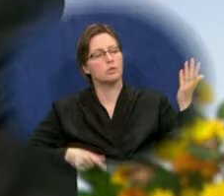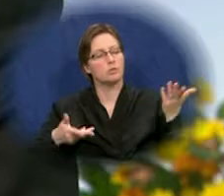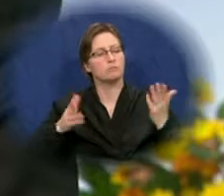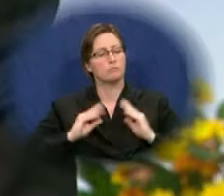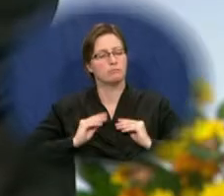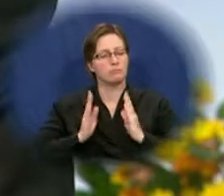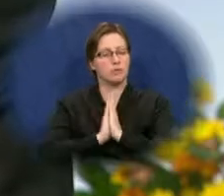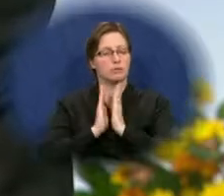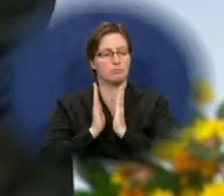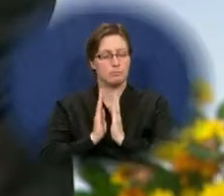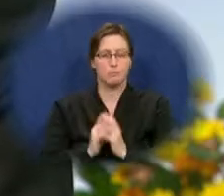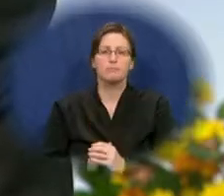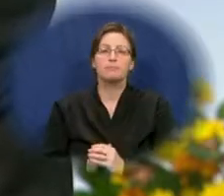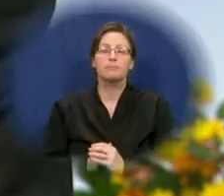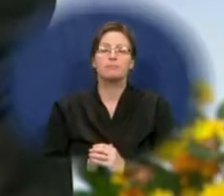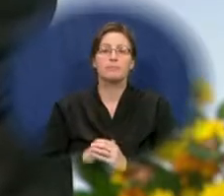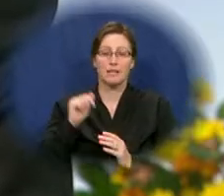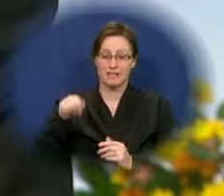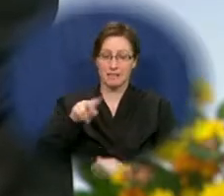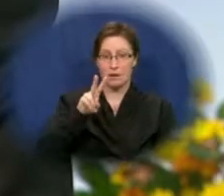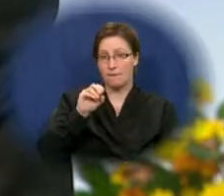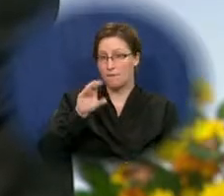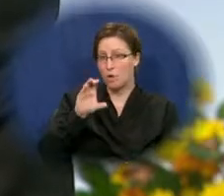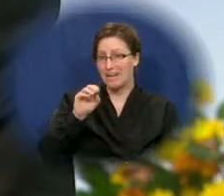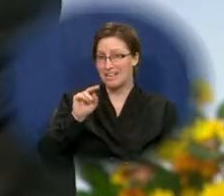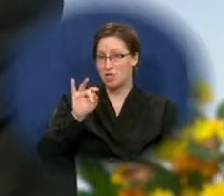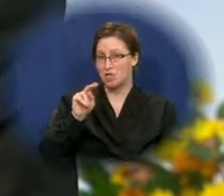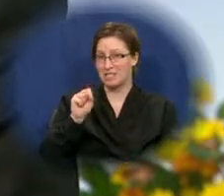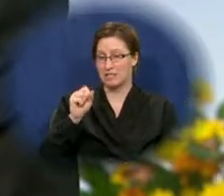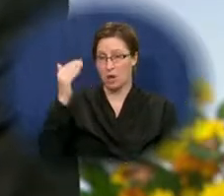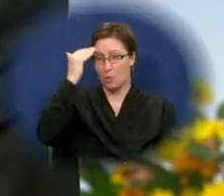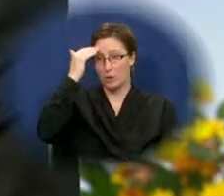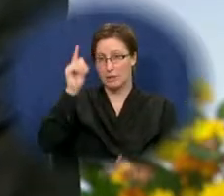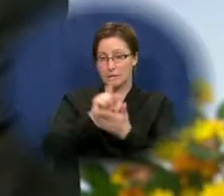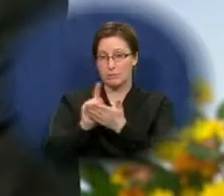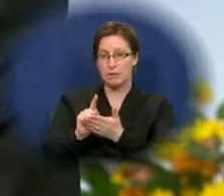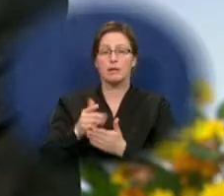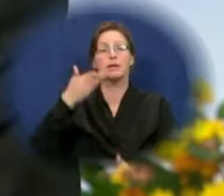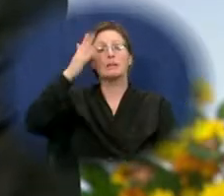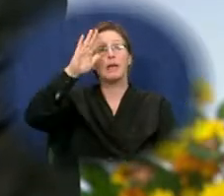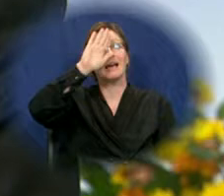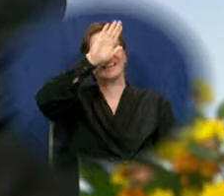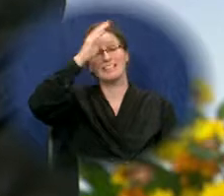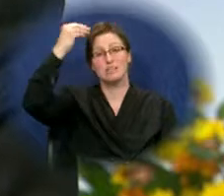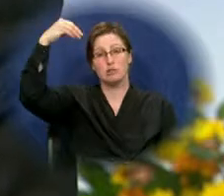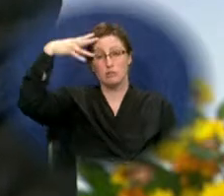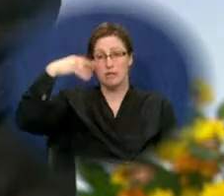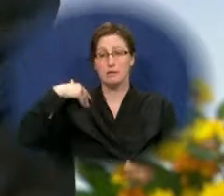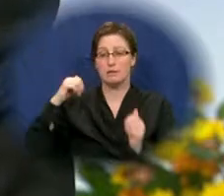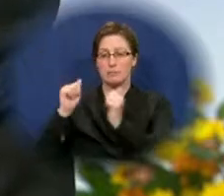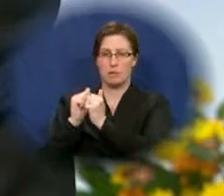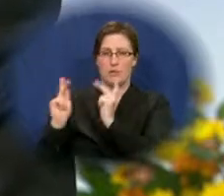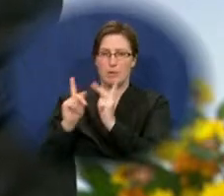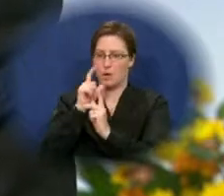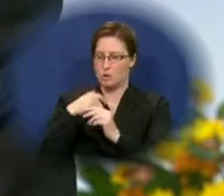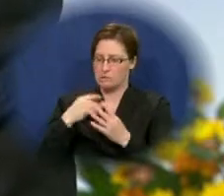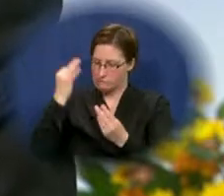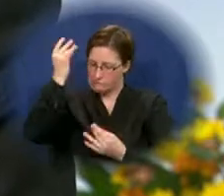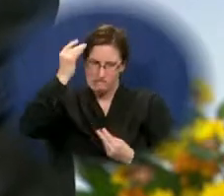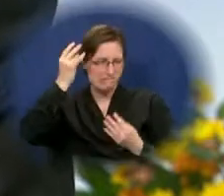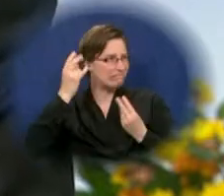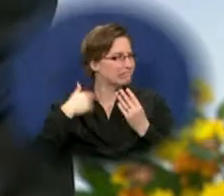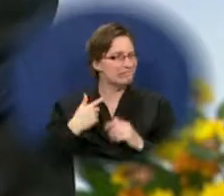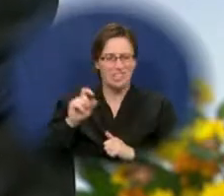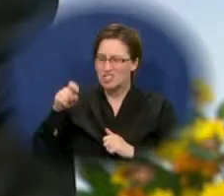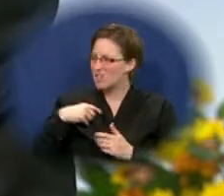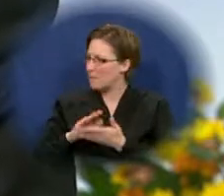prayer. During this Vocations Awareness Week, may God's grace be with those who are contemplating a